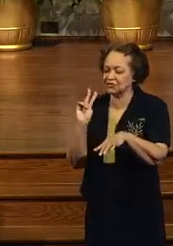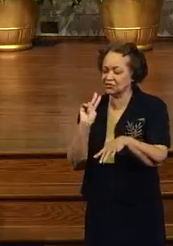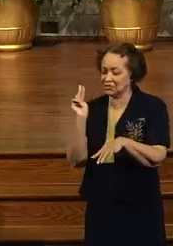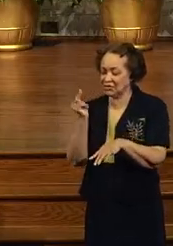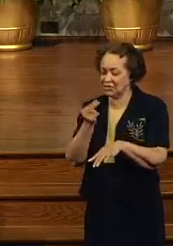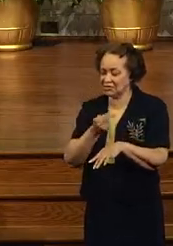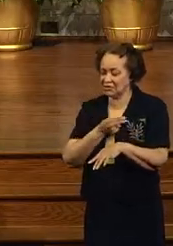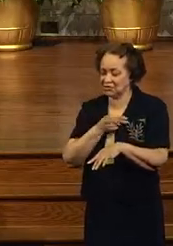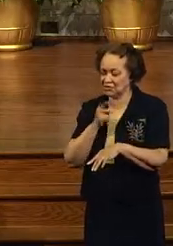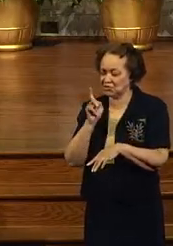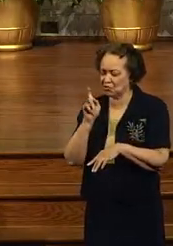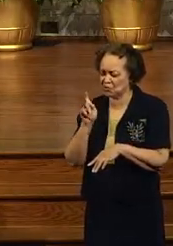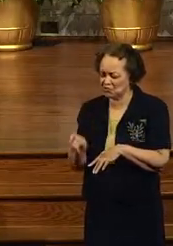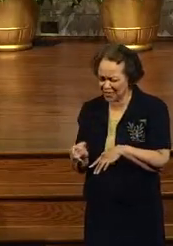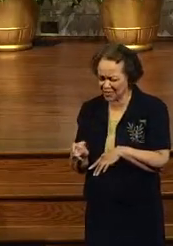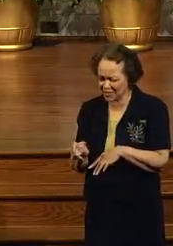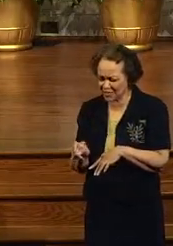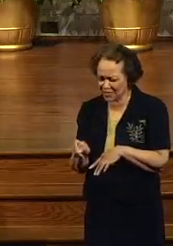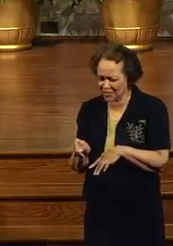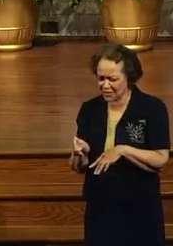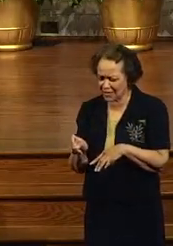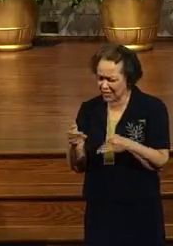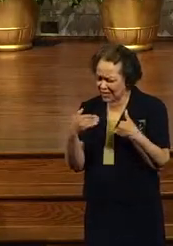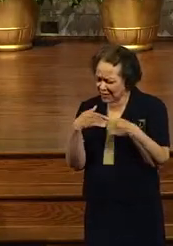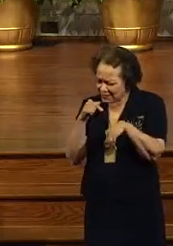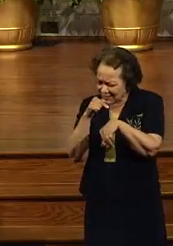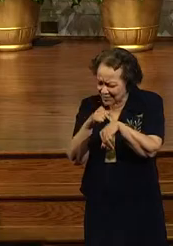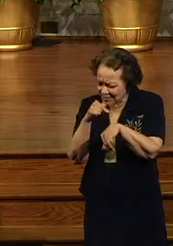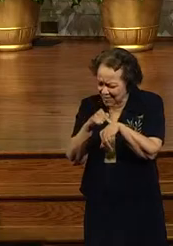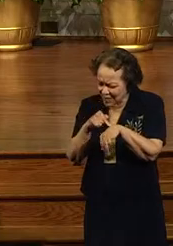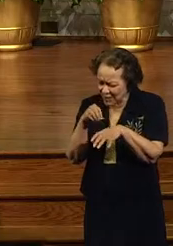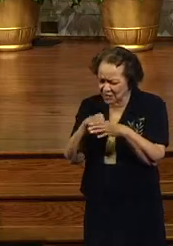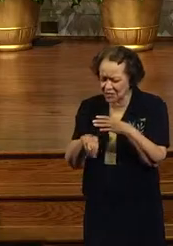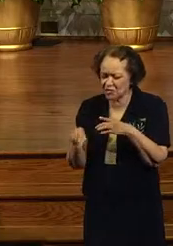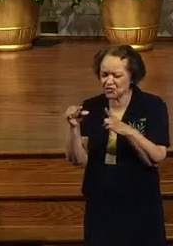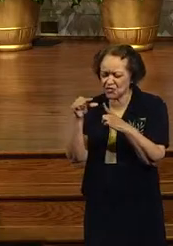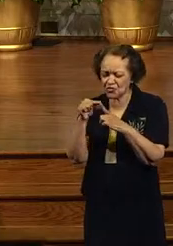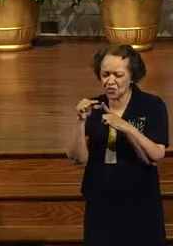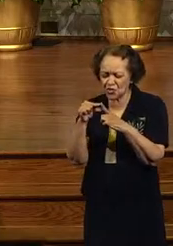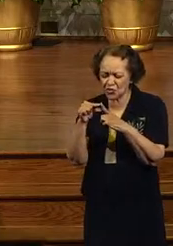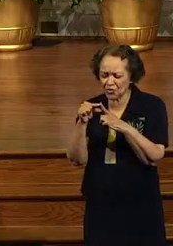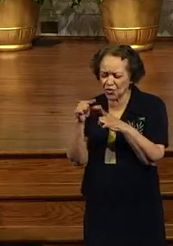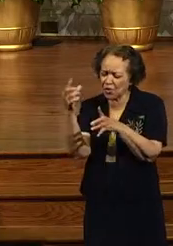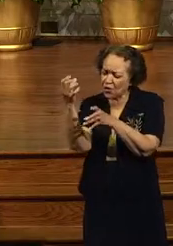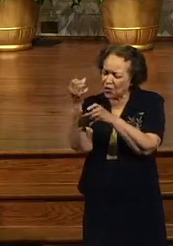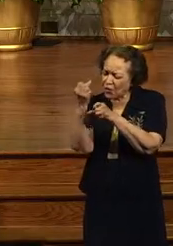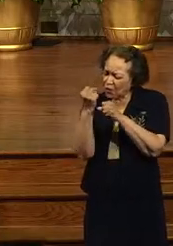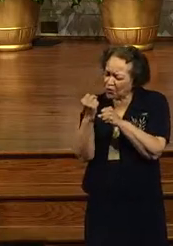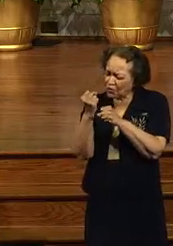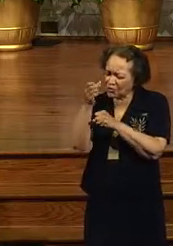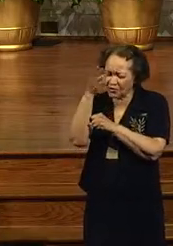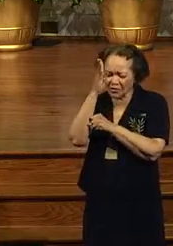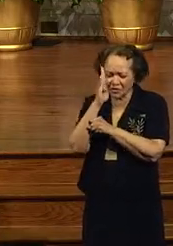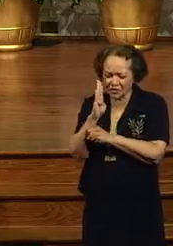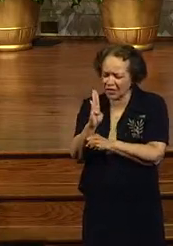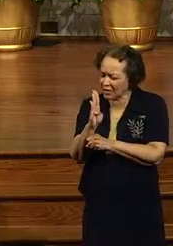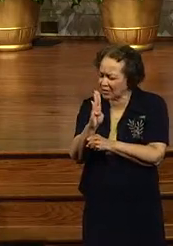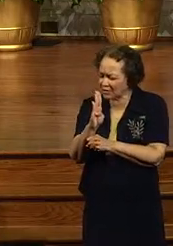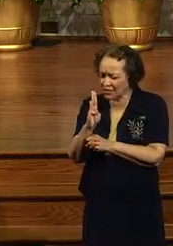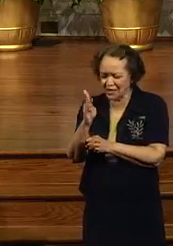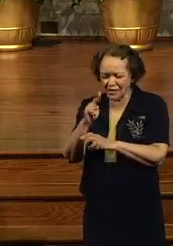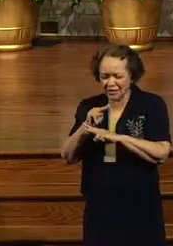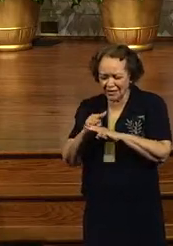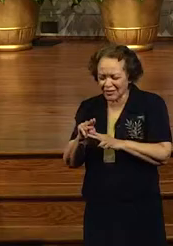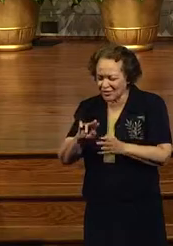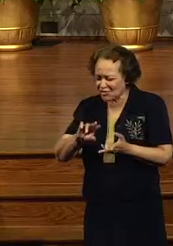So you must spend time in the Word. Hold on to God's unchanging hand. The Bible says, I will